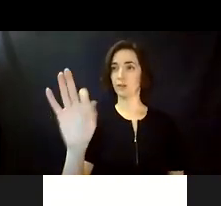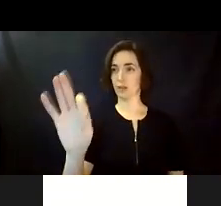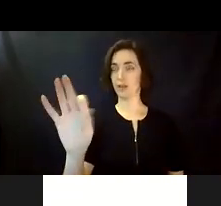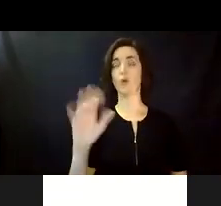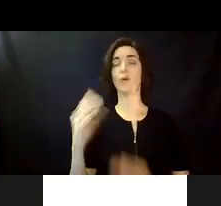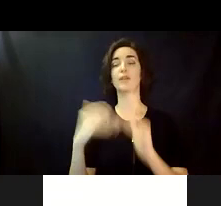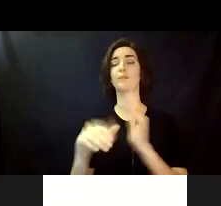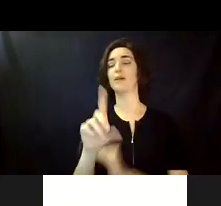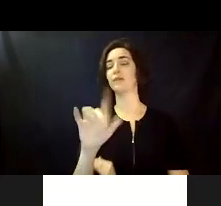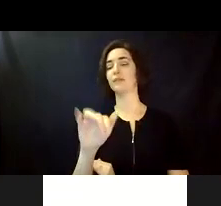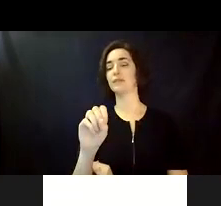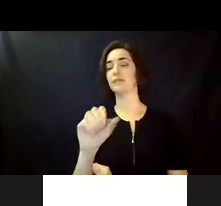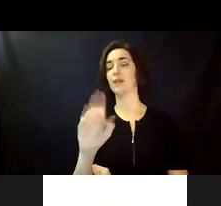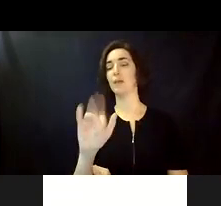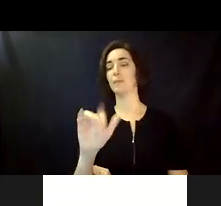disability@lsu.edu.